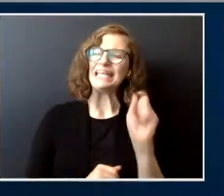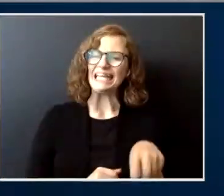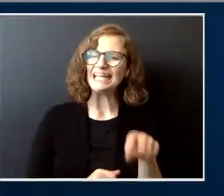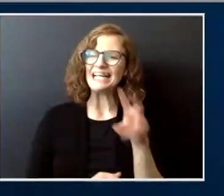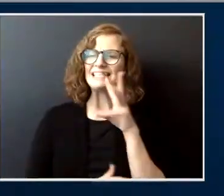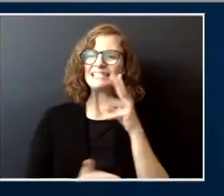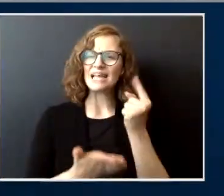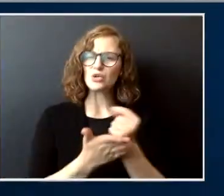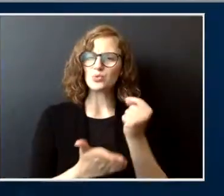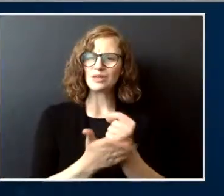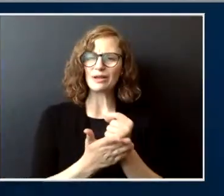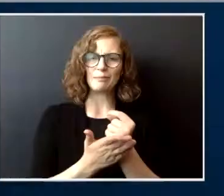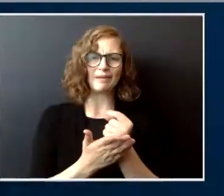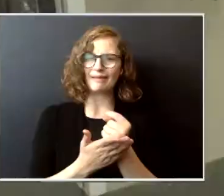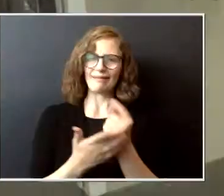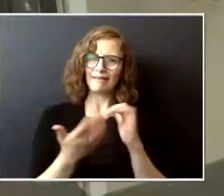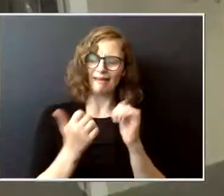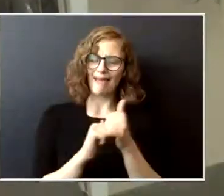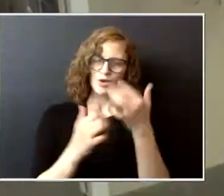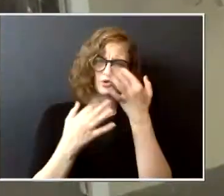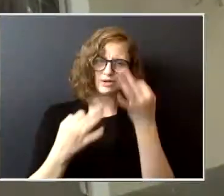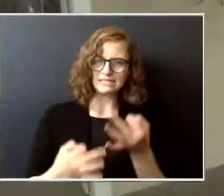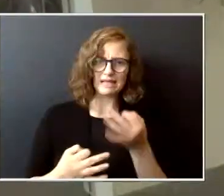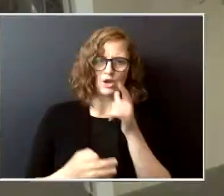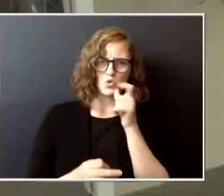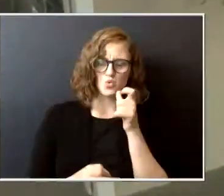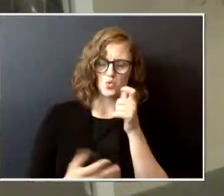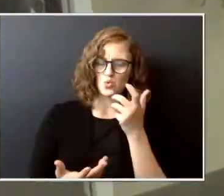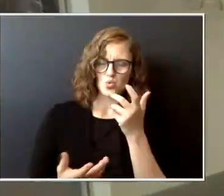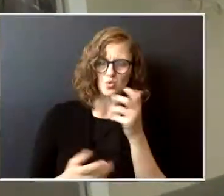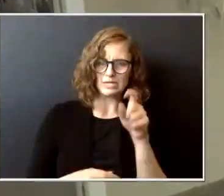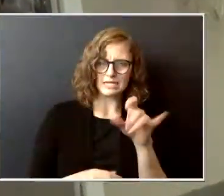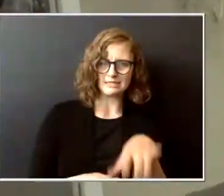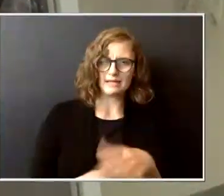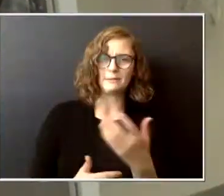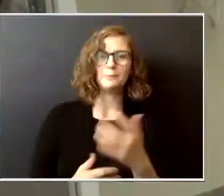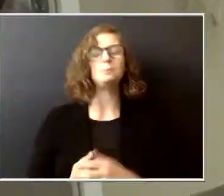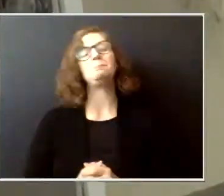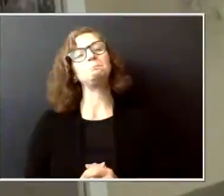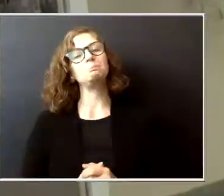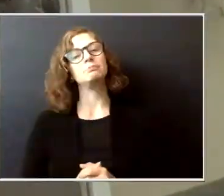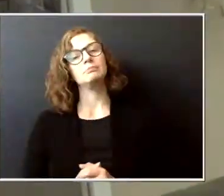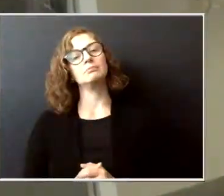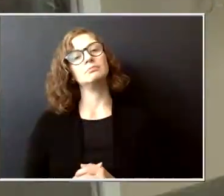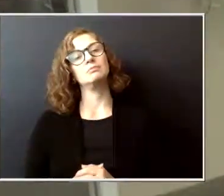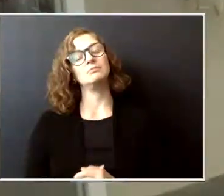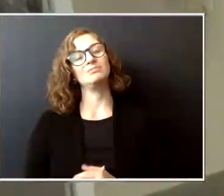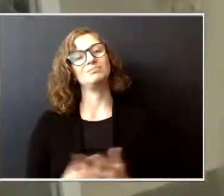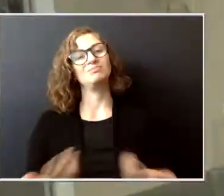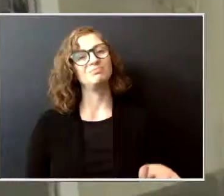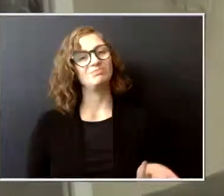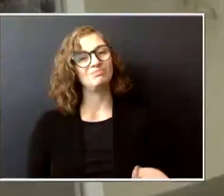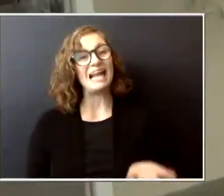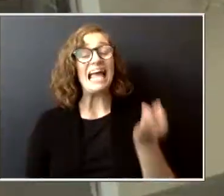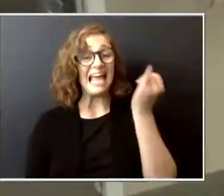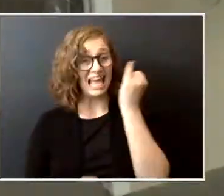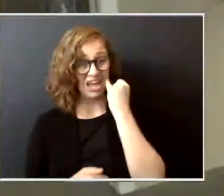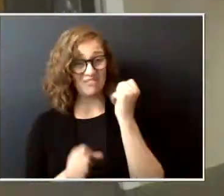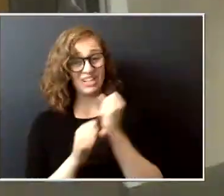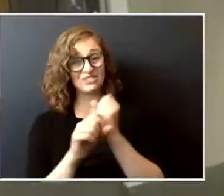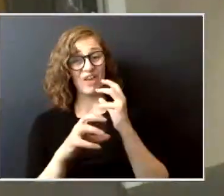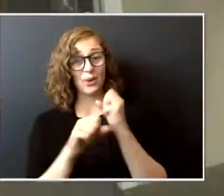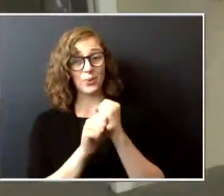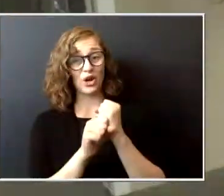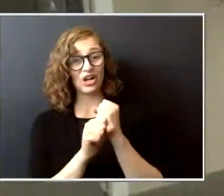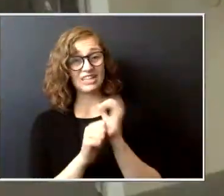get it? Yeah, I mean, a lot of times, if it's firework related injuries like today,